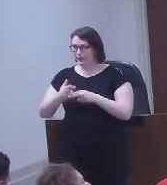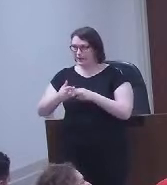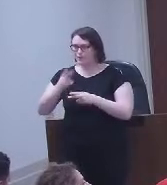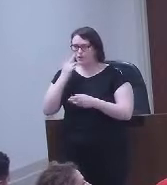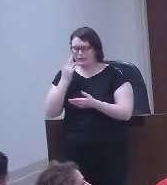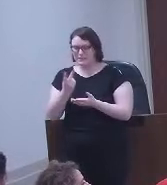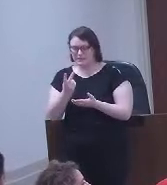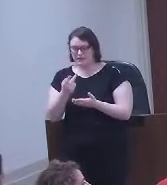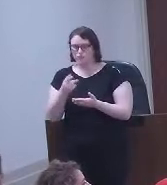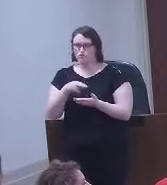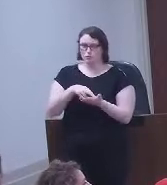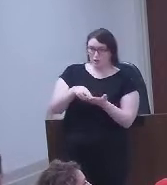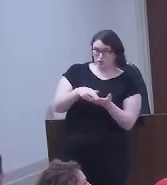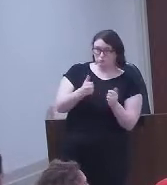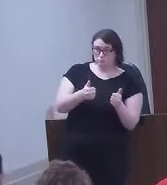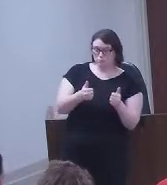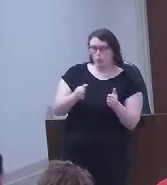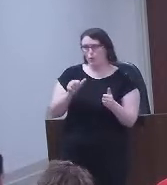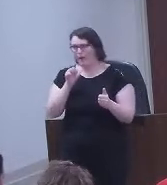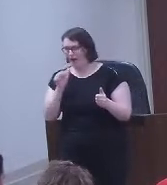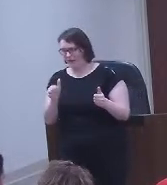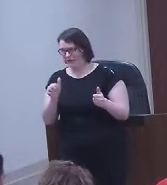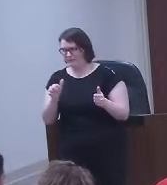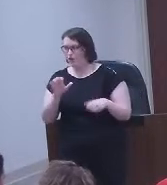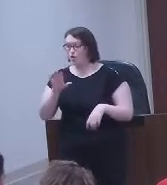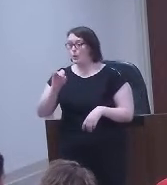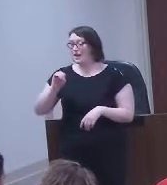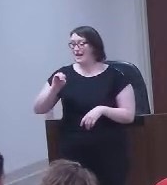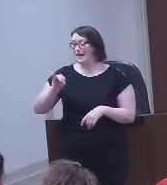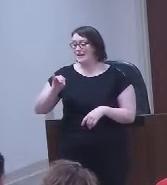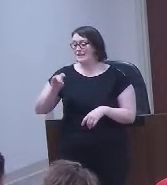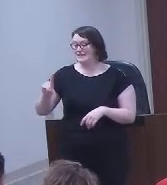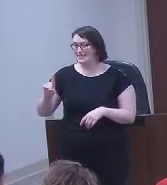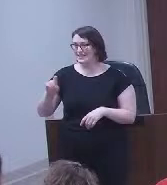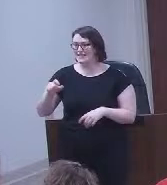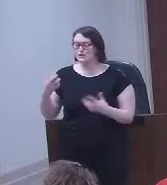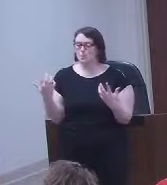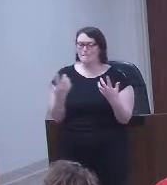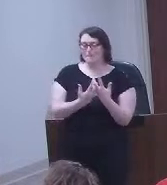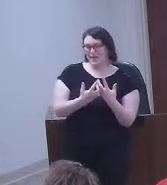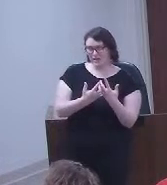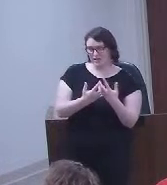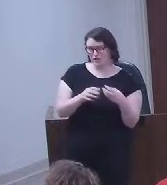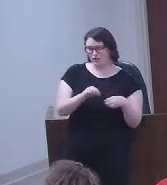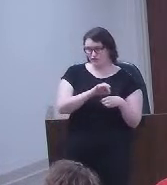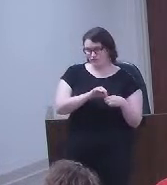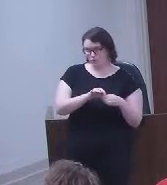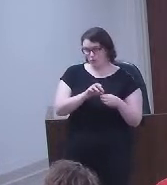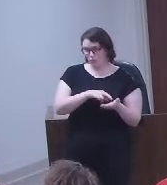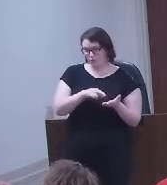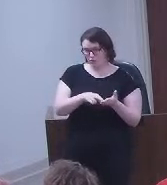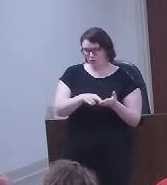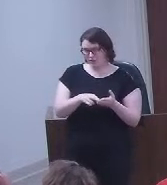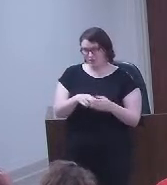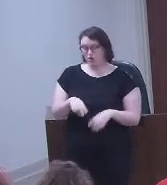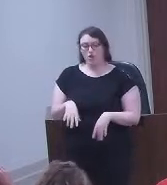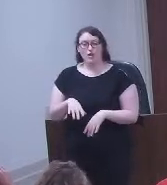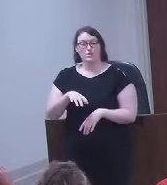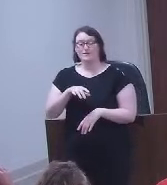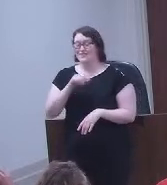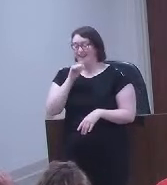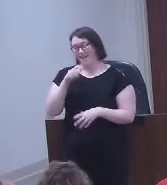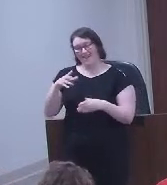Your ID must match your voter registration, and there'll be no utility bills